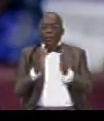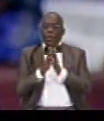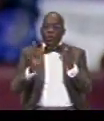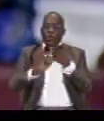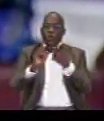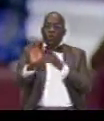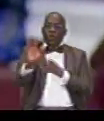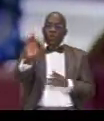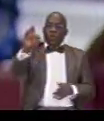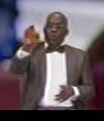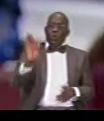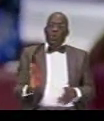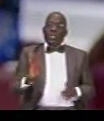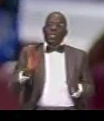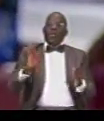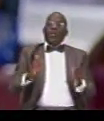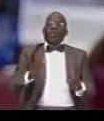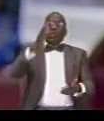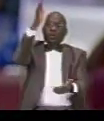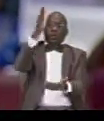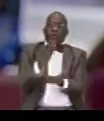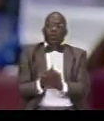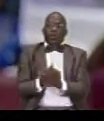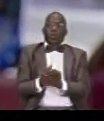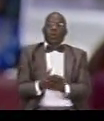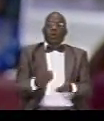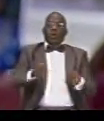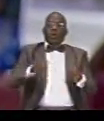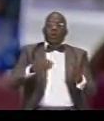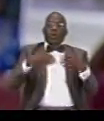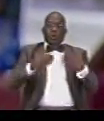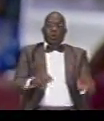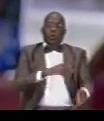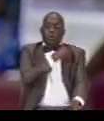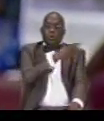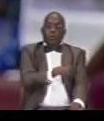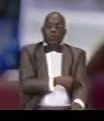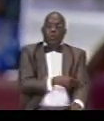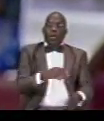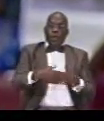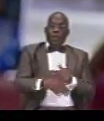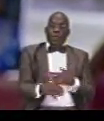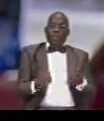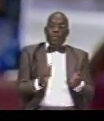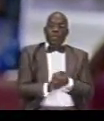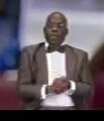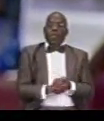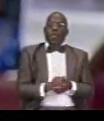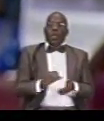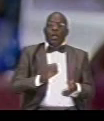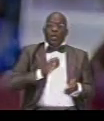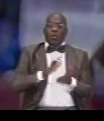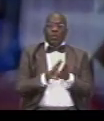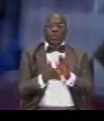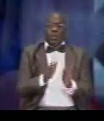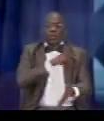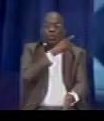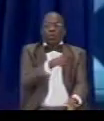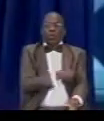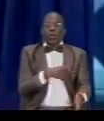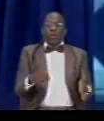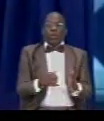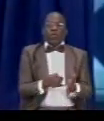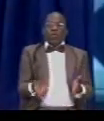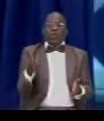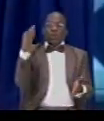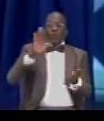of miscarriage. After the prayers, January, I took in and we went for scan. It was confirmed that I